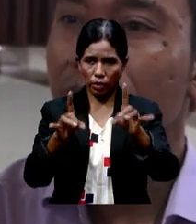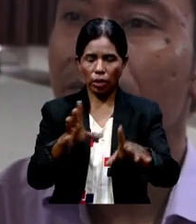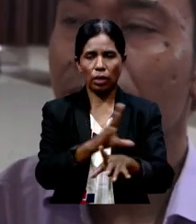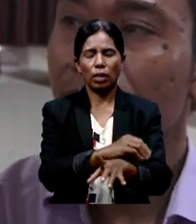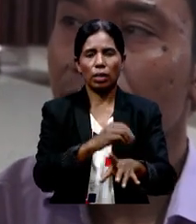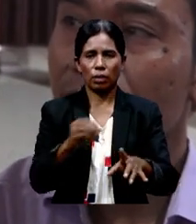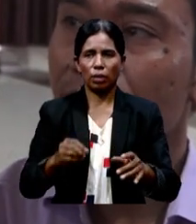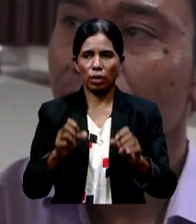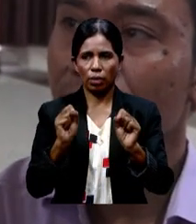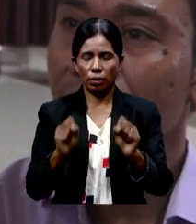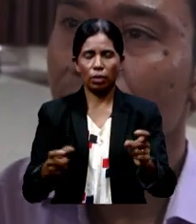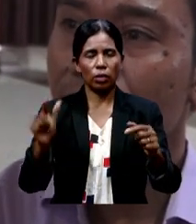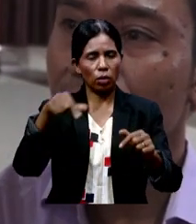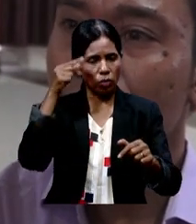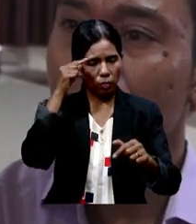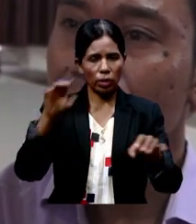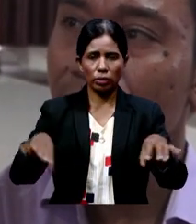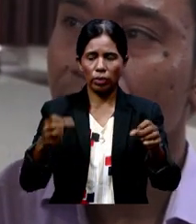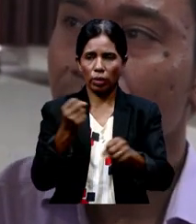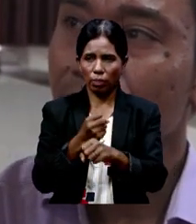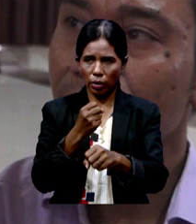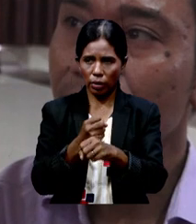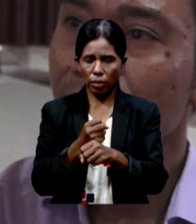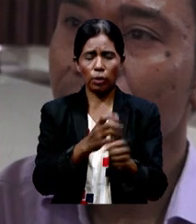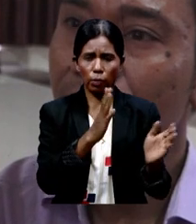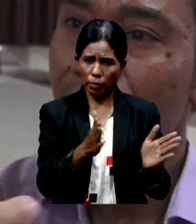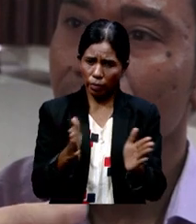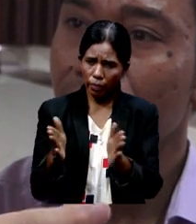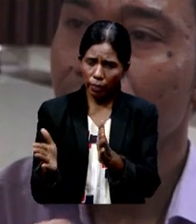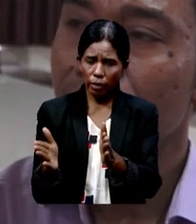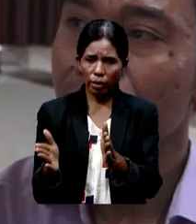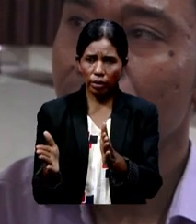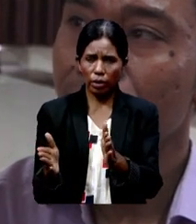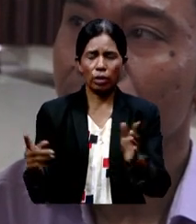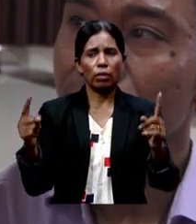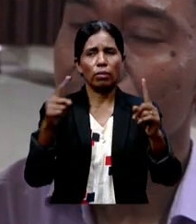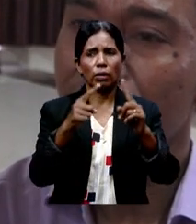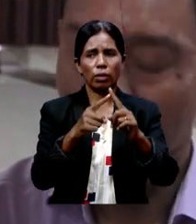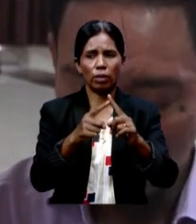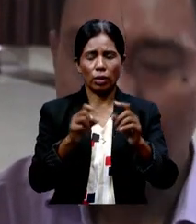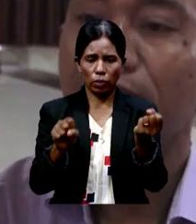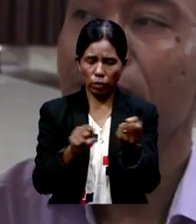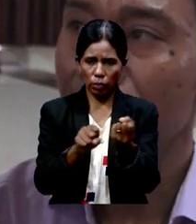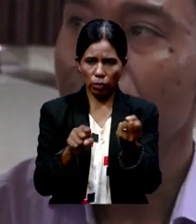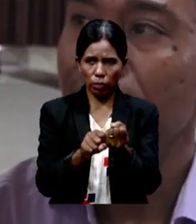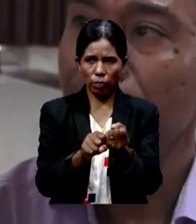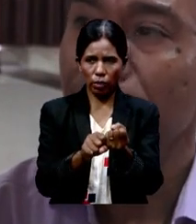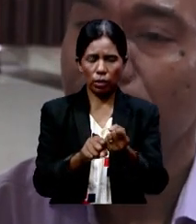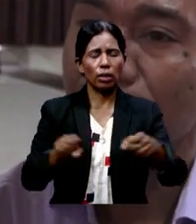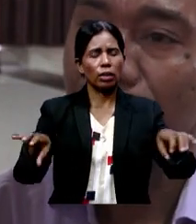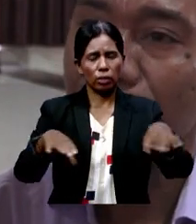year. So the government right now needs to prepare for being able to support